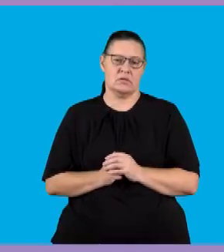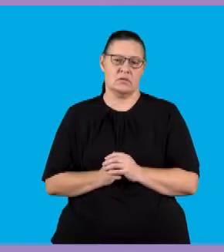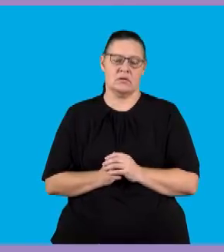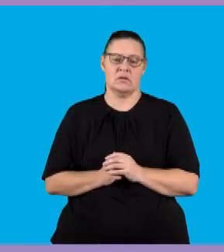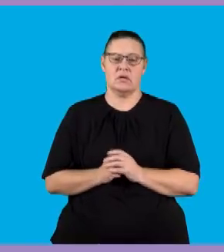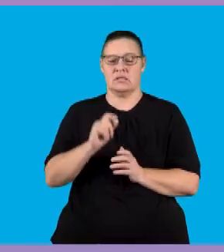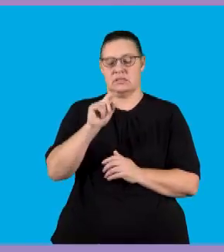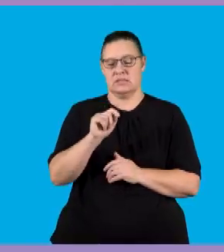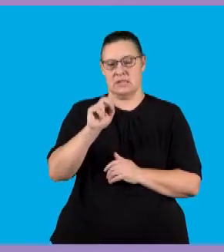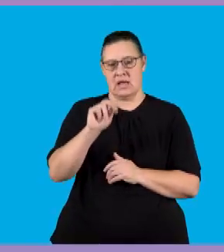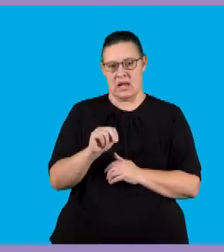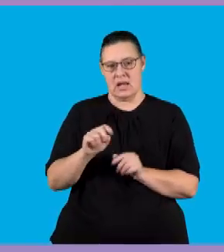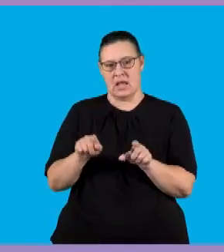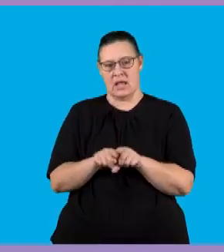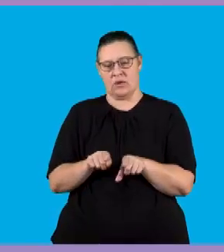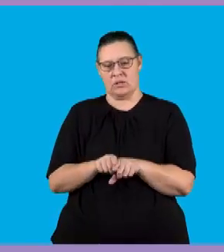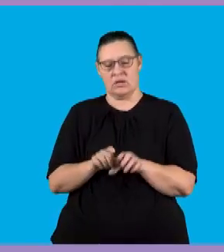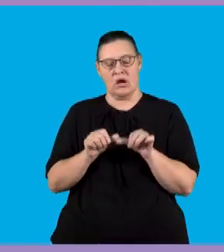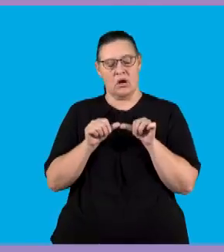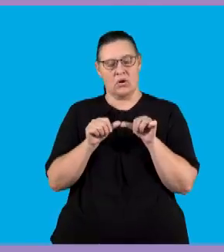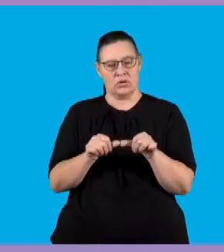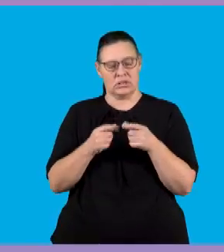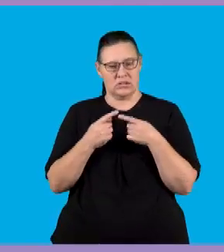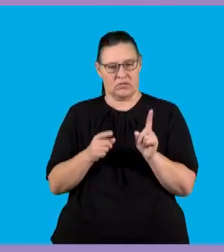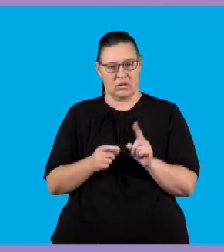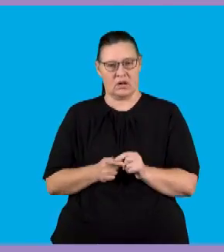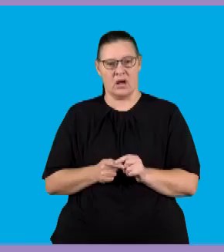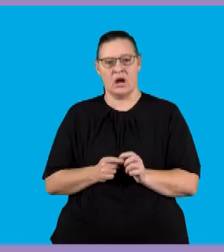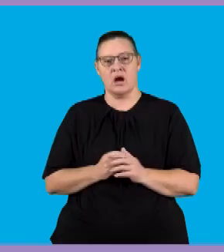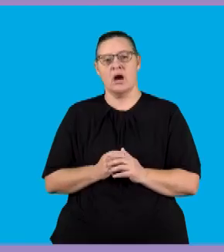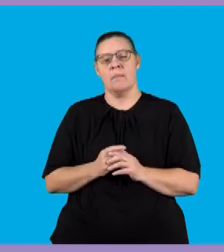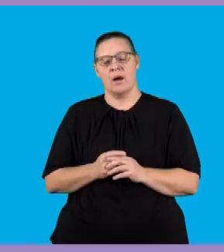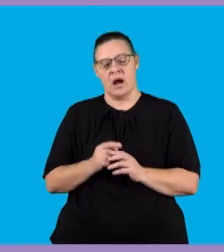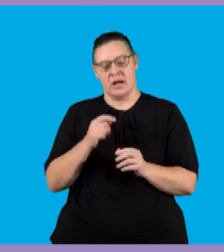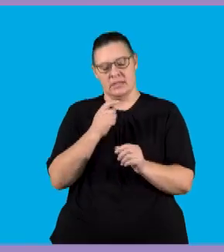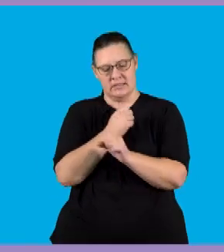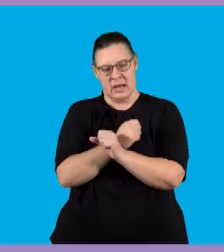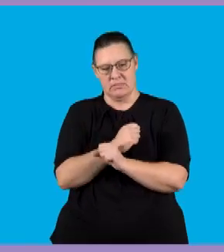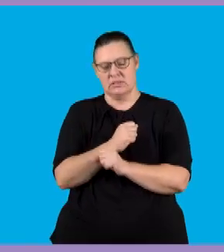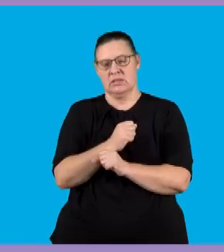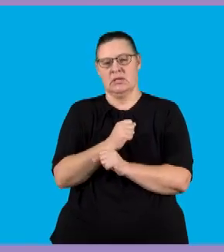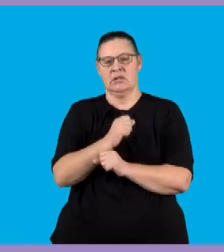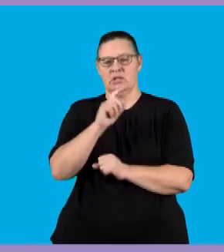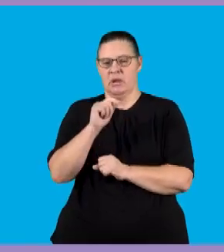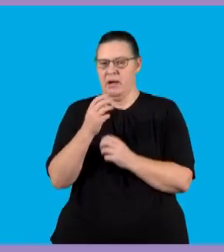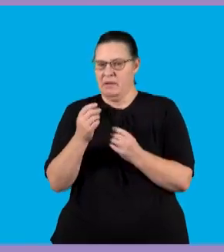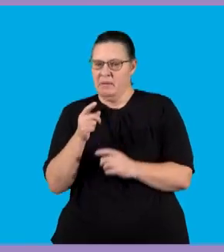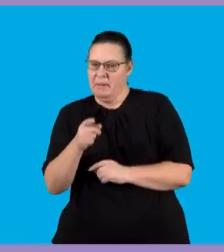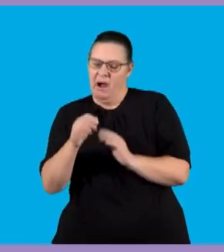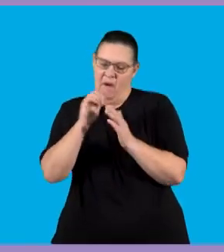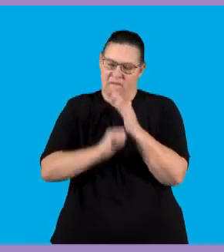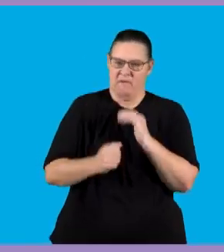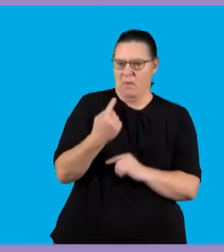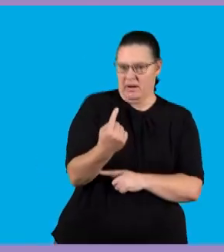this pattern? Our rule here is Tn is equals to that constant difference multiplied by the term number, and we